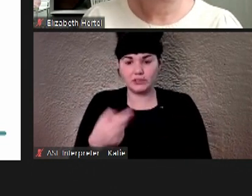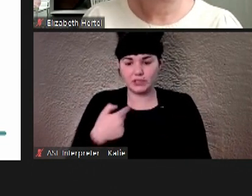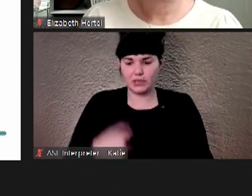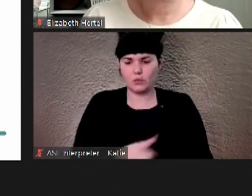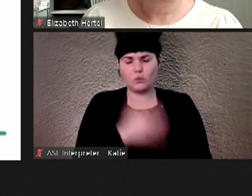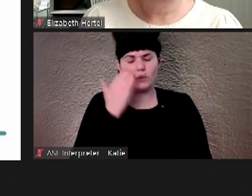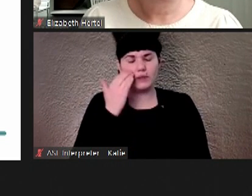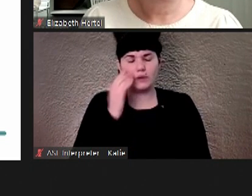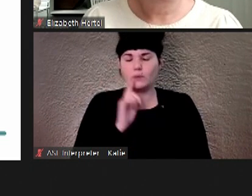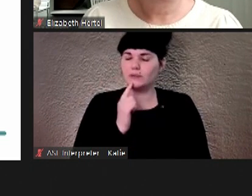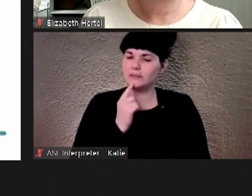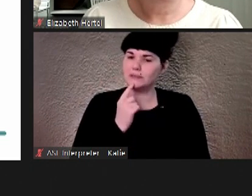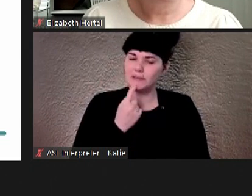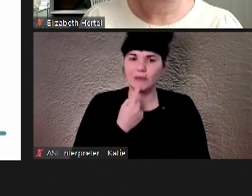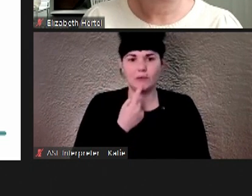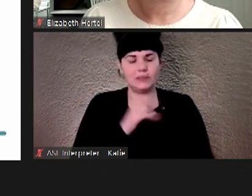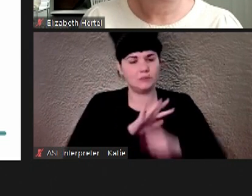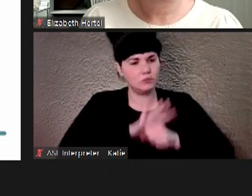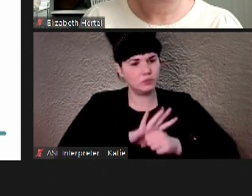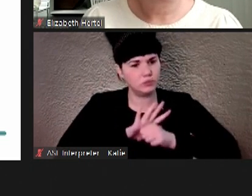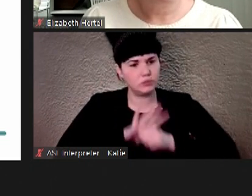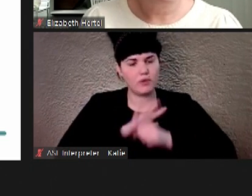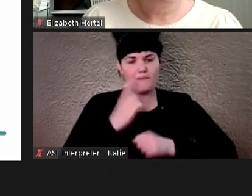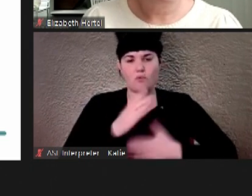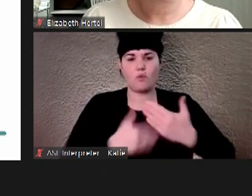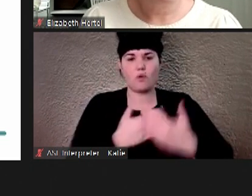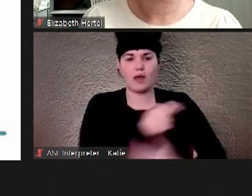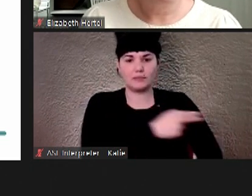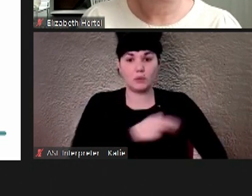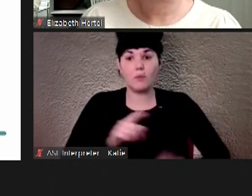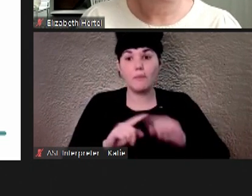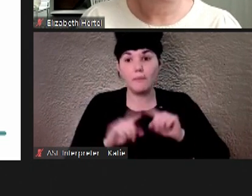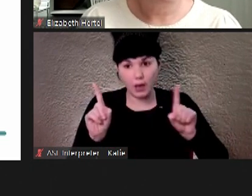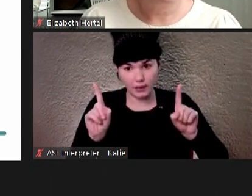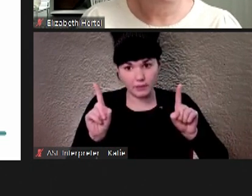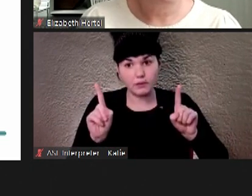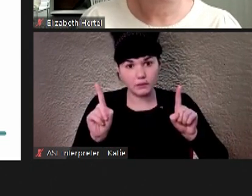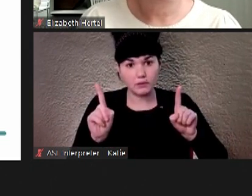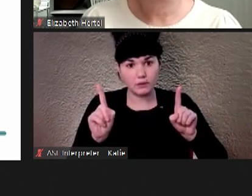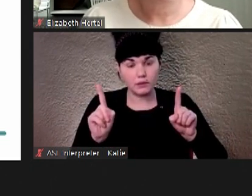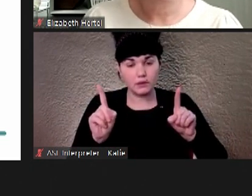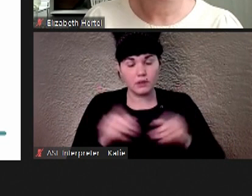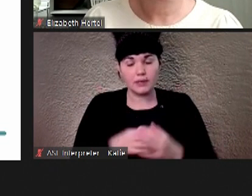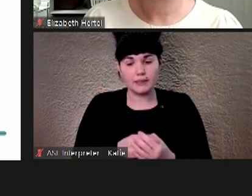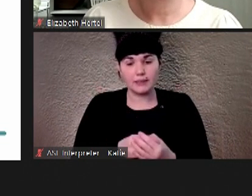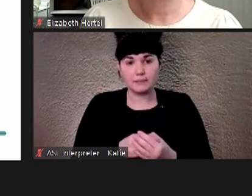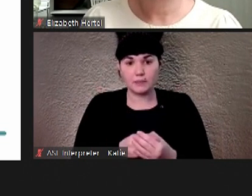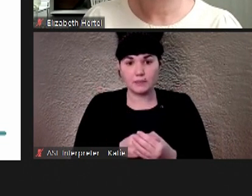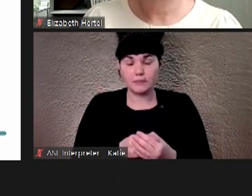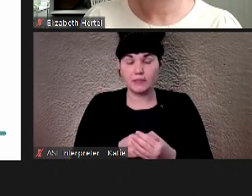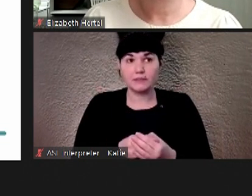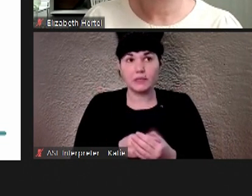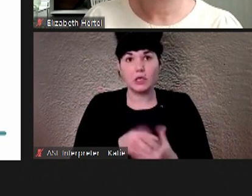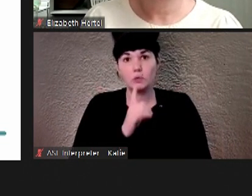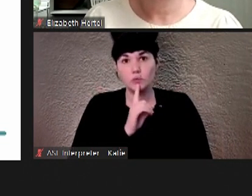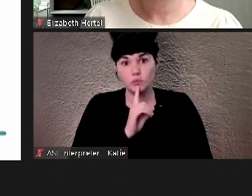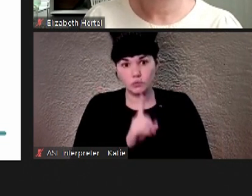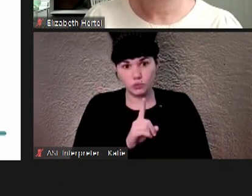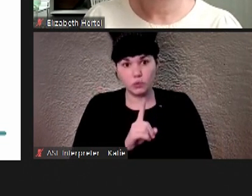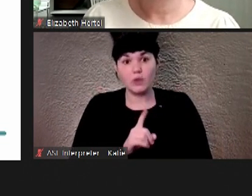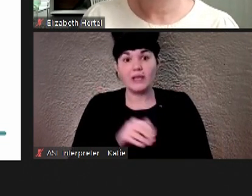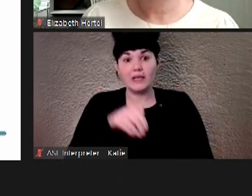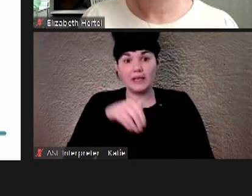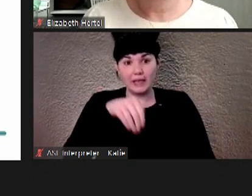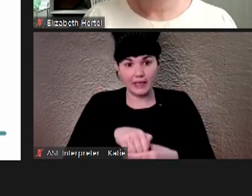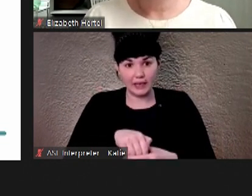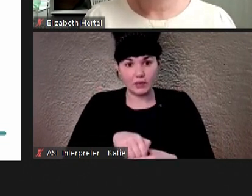deal of strain. But I would like to point out that things are exceptionally severe in regions 2 north